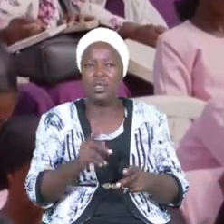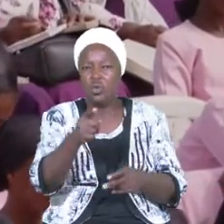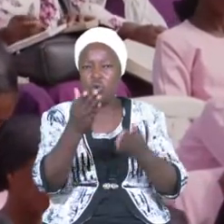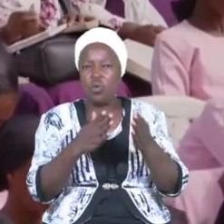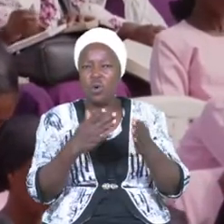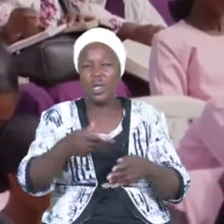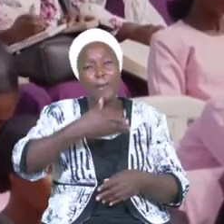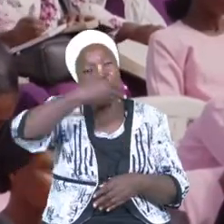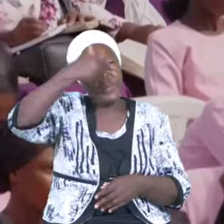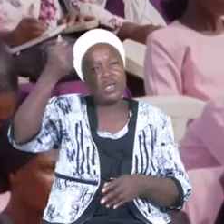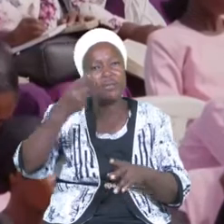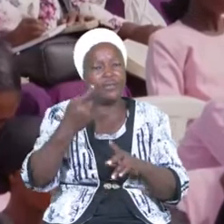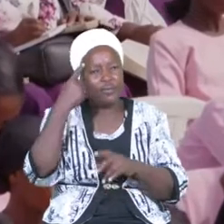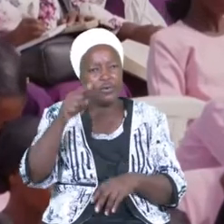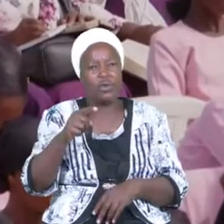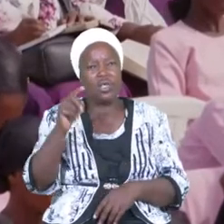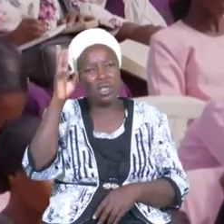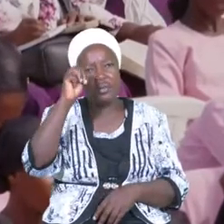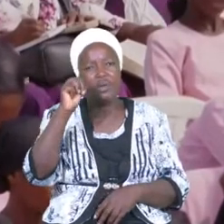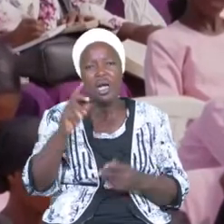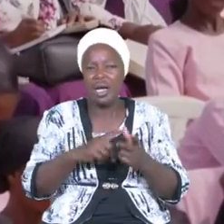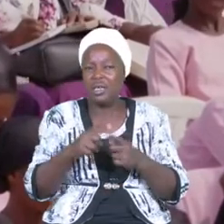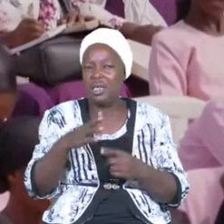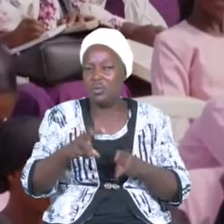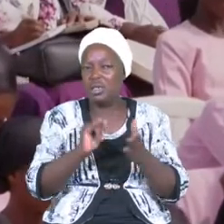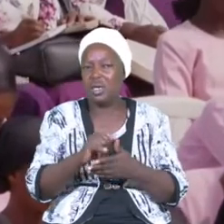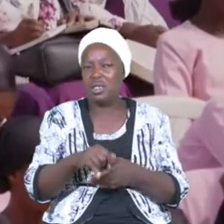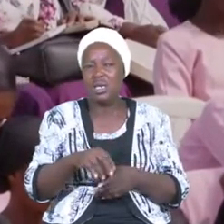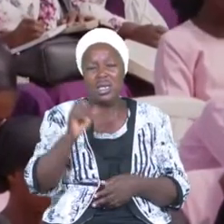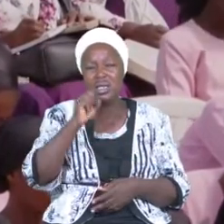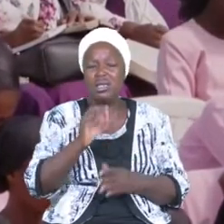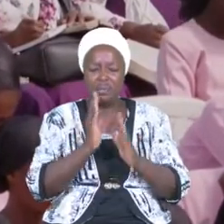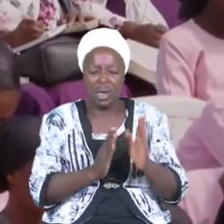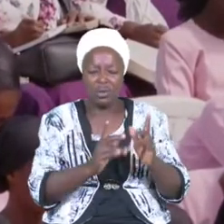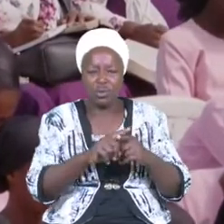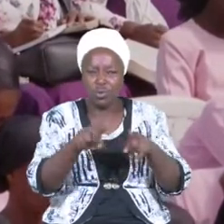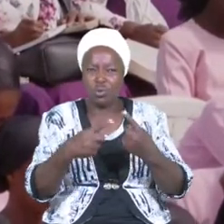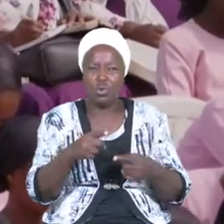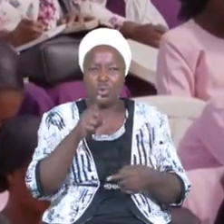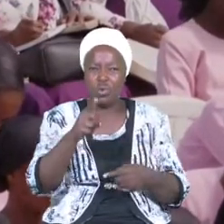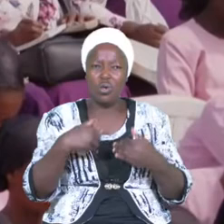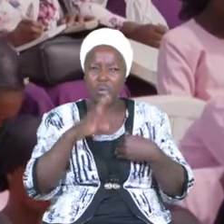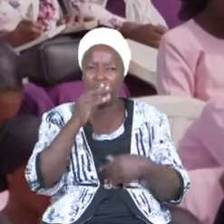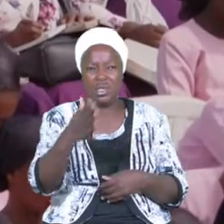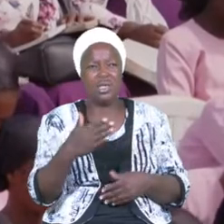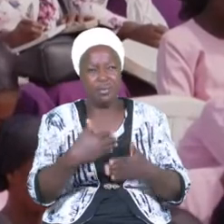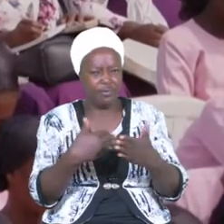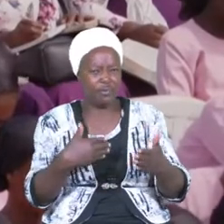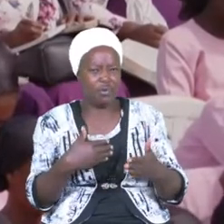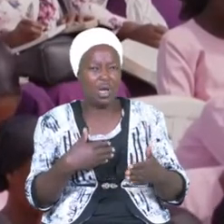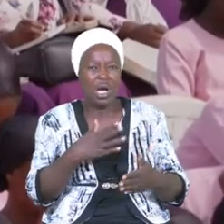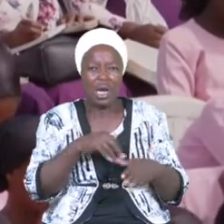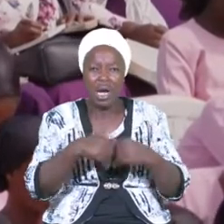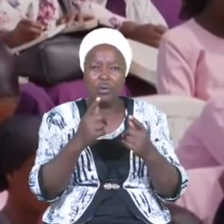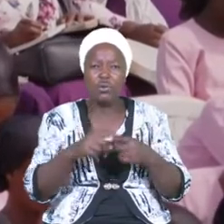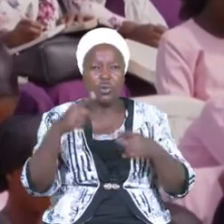him, and the way he is trying to go, you've been there before, and how to succeed,